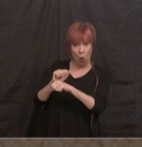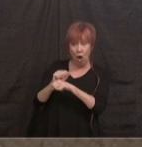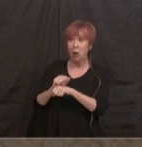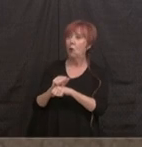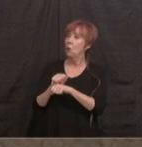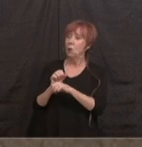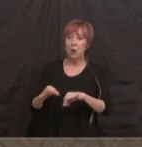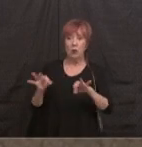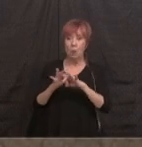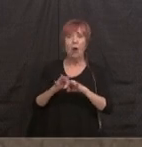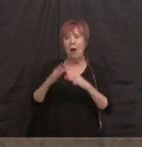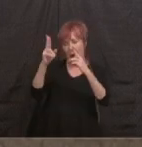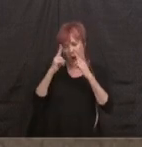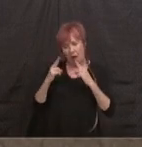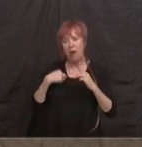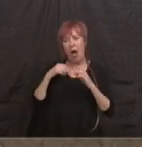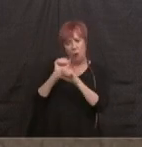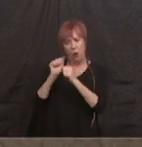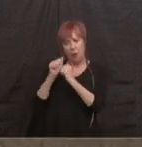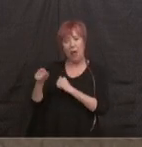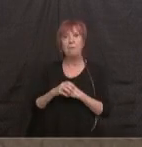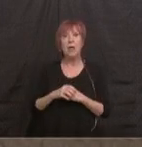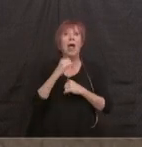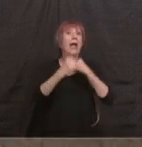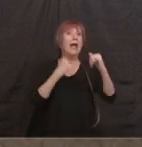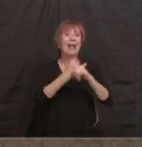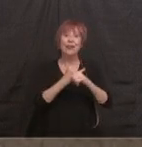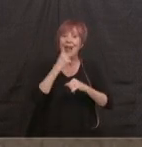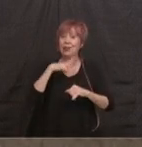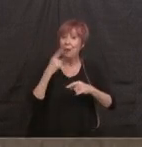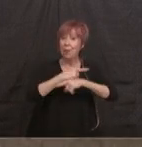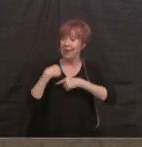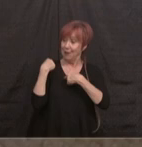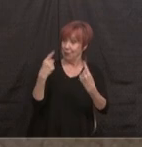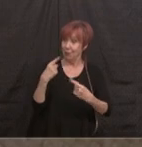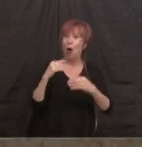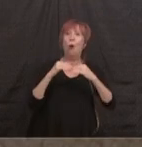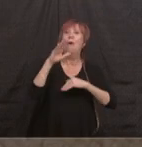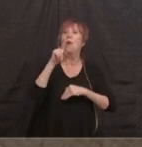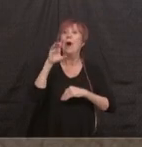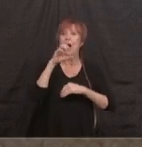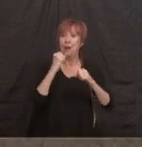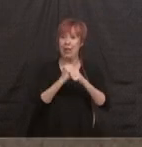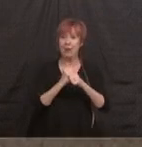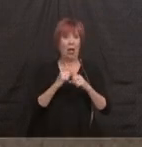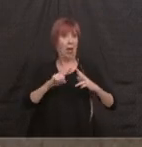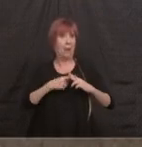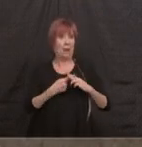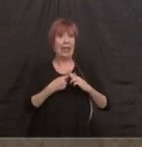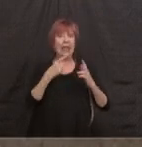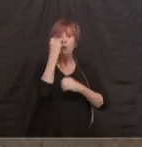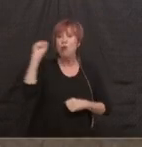to do that. But International Women's Day has been around for more than 100 years, and the earliest protests were about equal